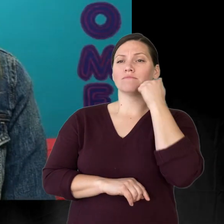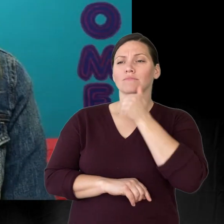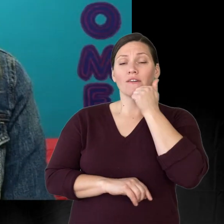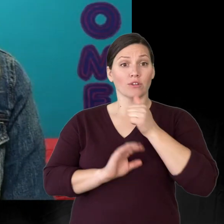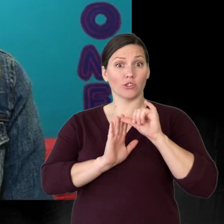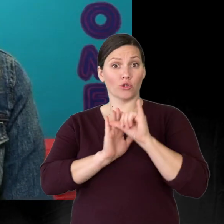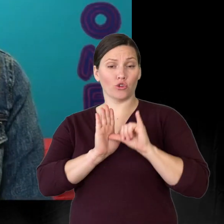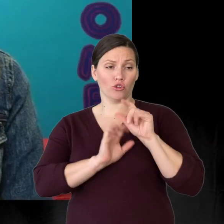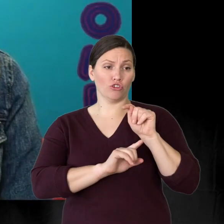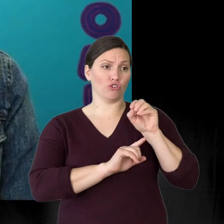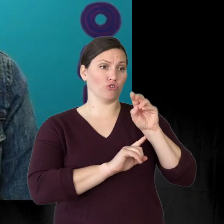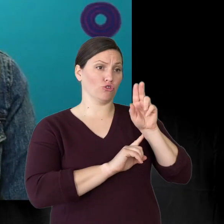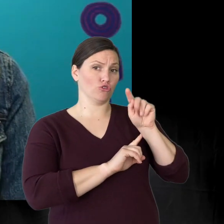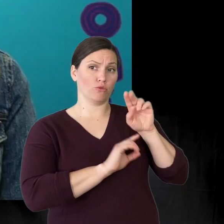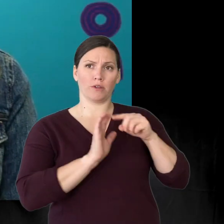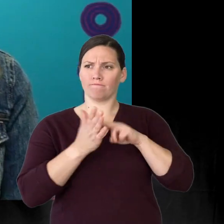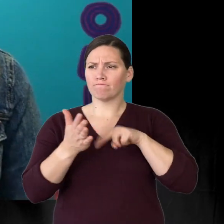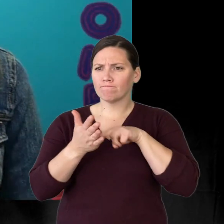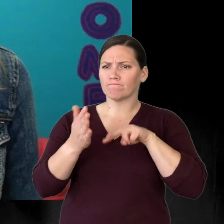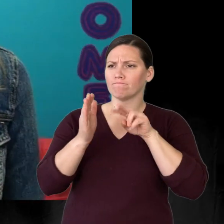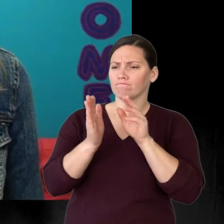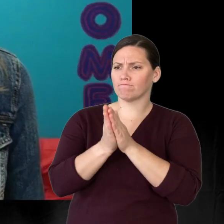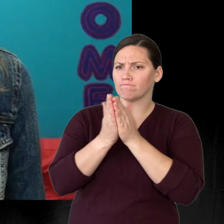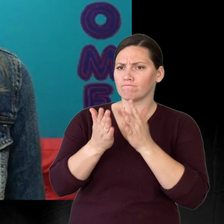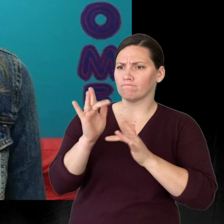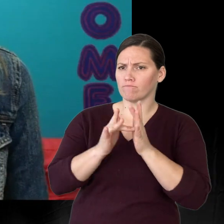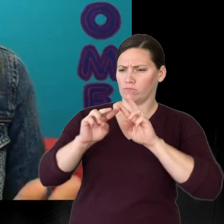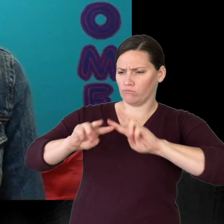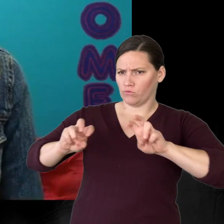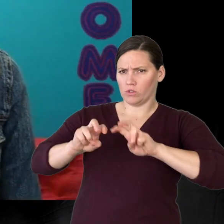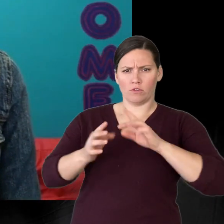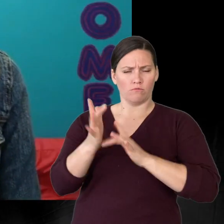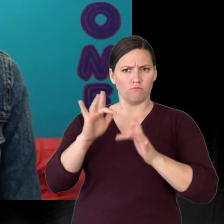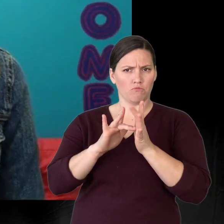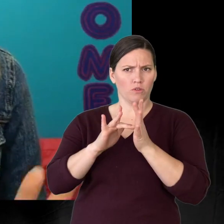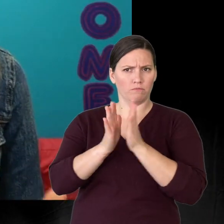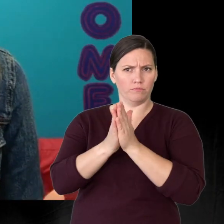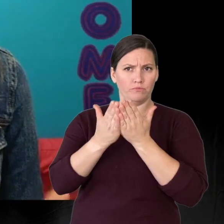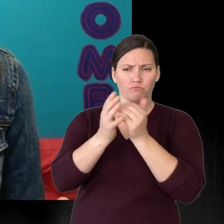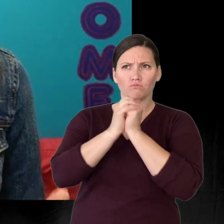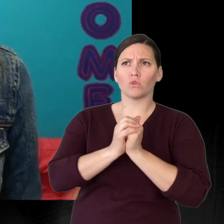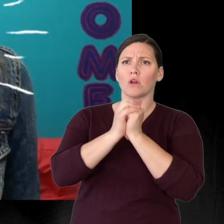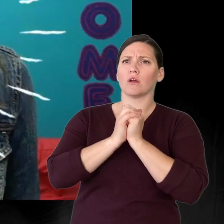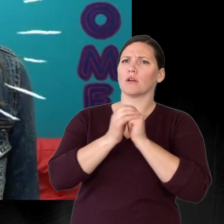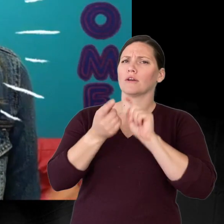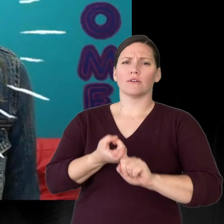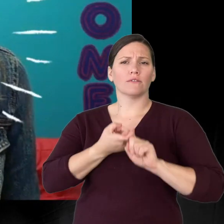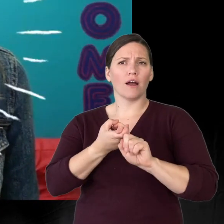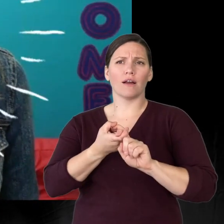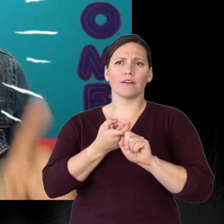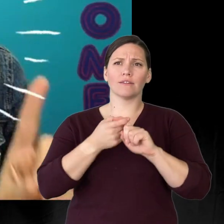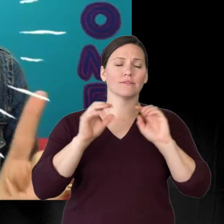and I are going to get together. We're going to read scripture, unpack that scripture. We're going to pray together. And oh, friends, I have a